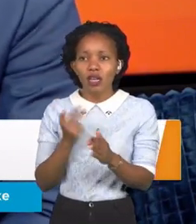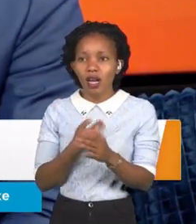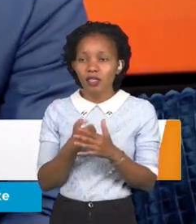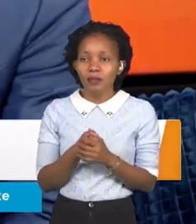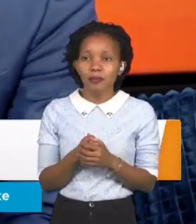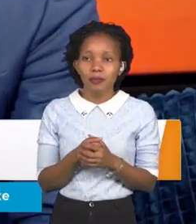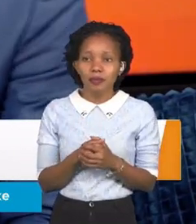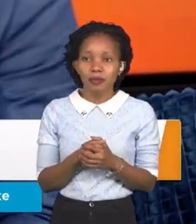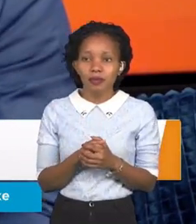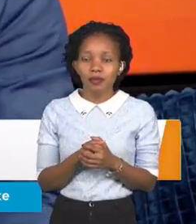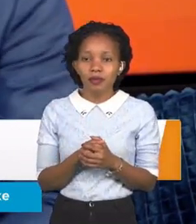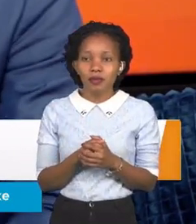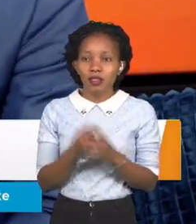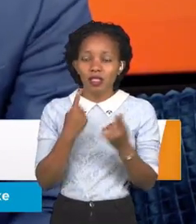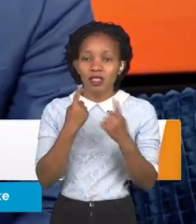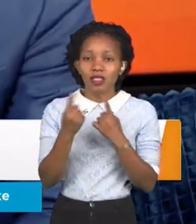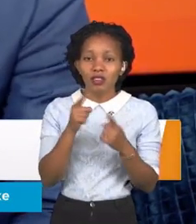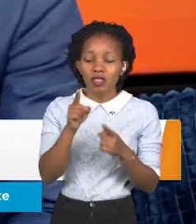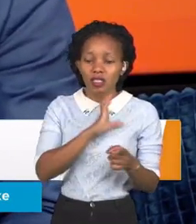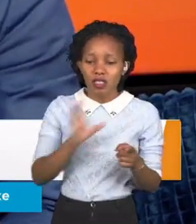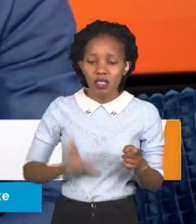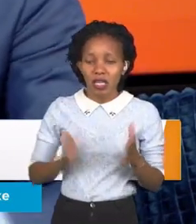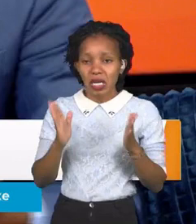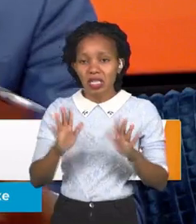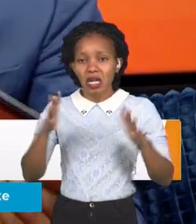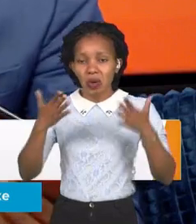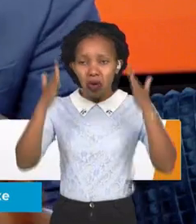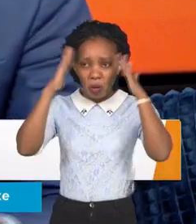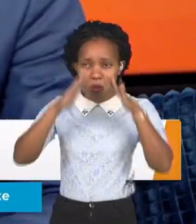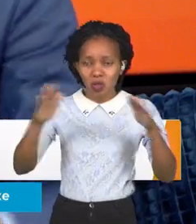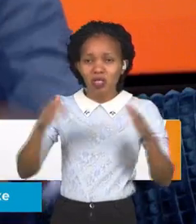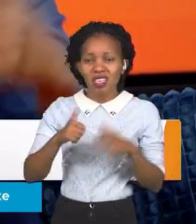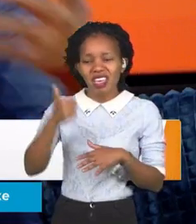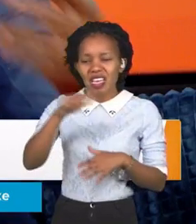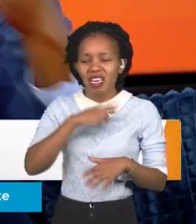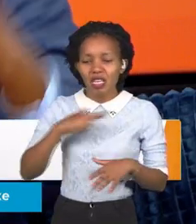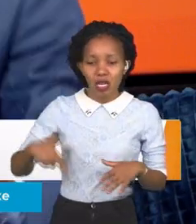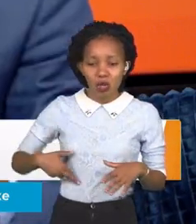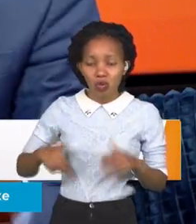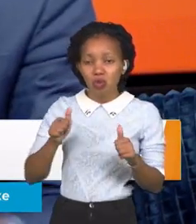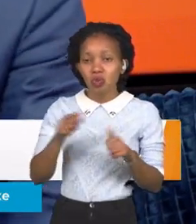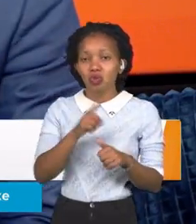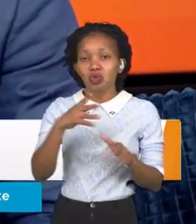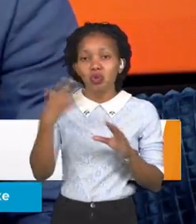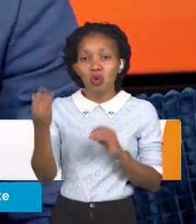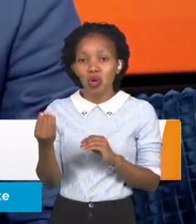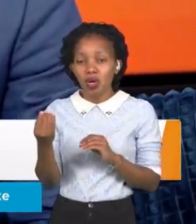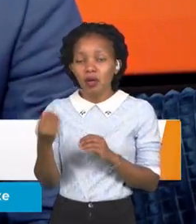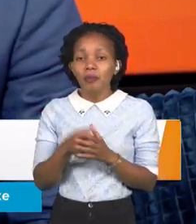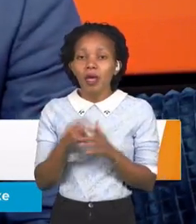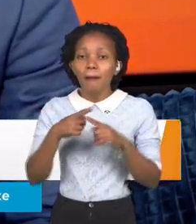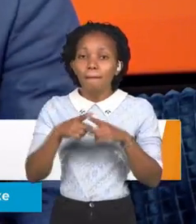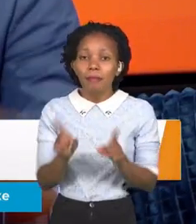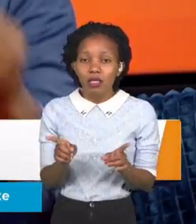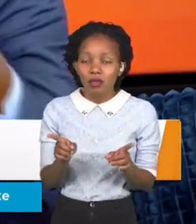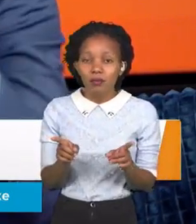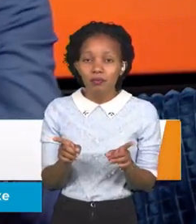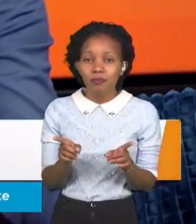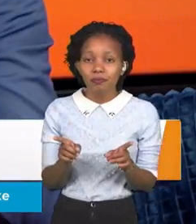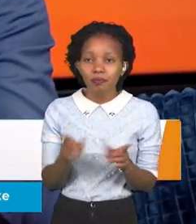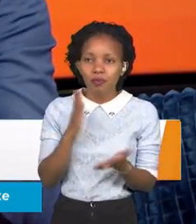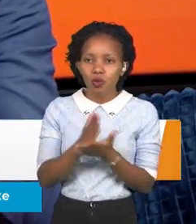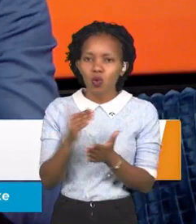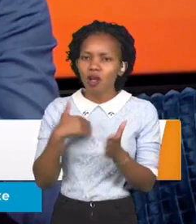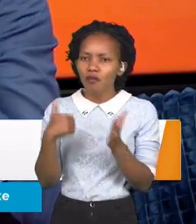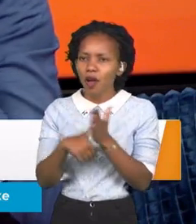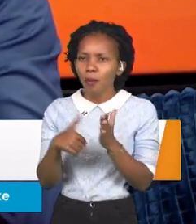mwanakondo. Mwanakondo, you are Christians or maybe Muslims, whatever denomination you are, whatever church you go to. But still, is there a